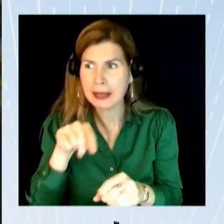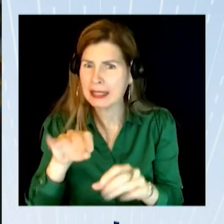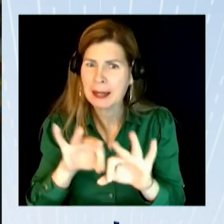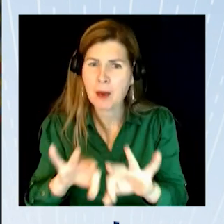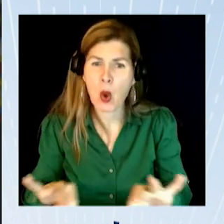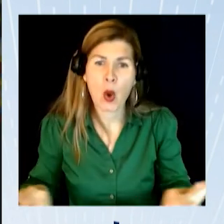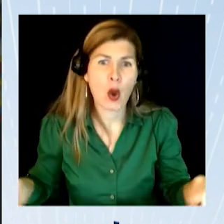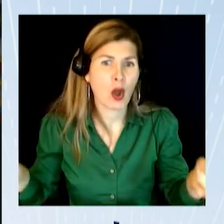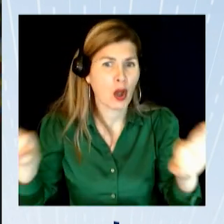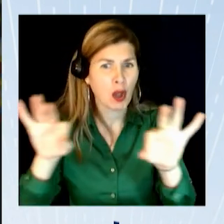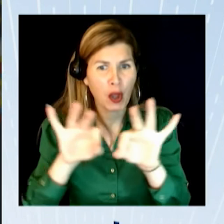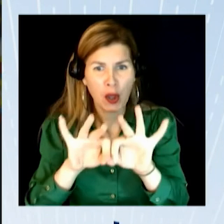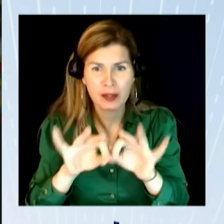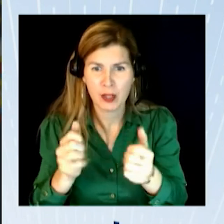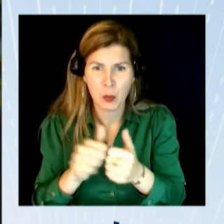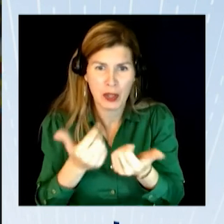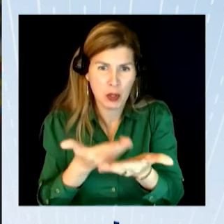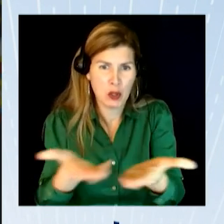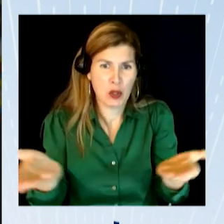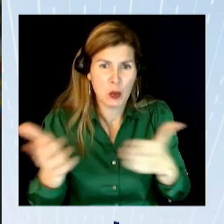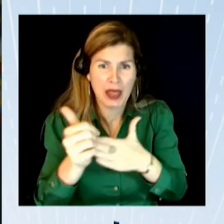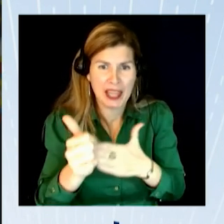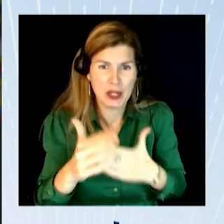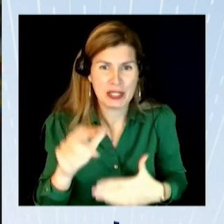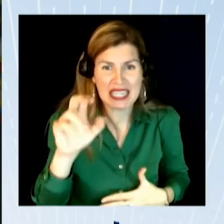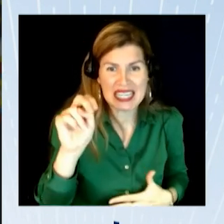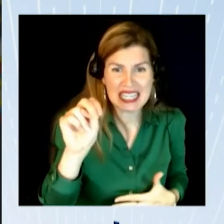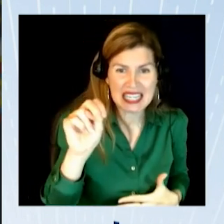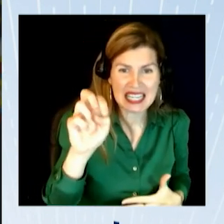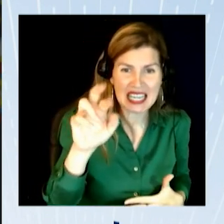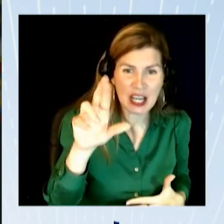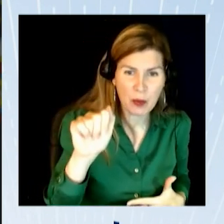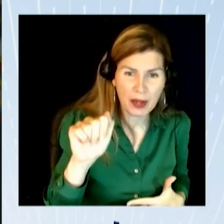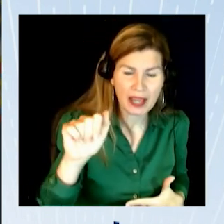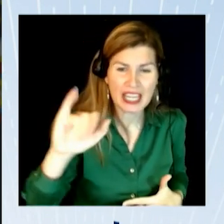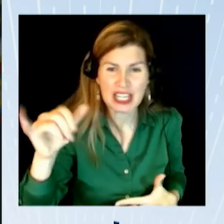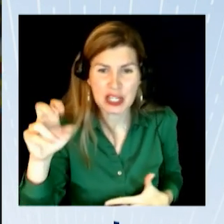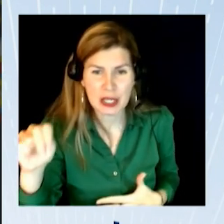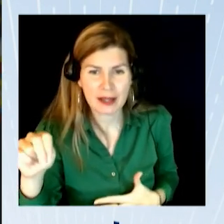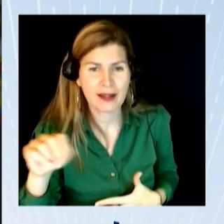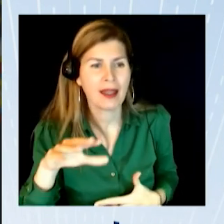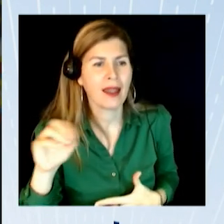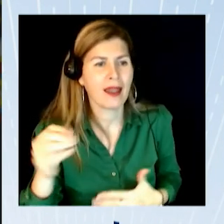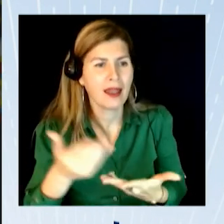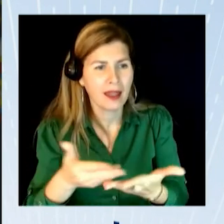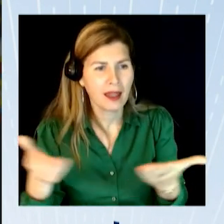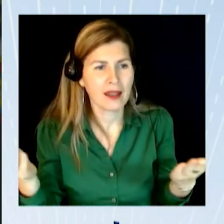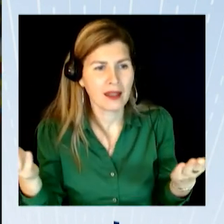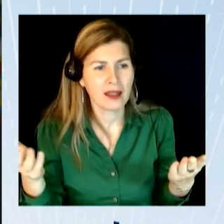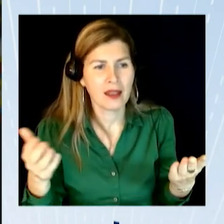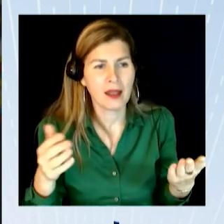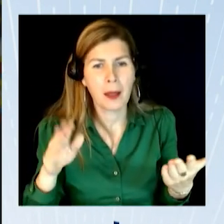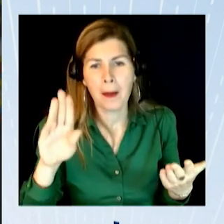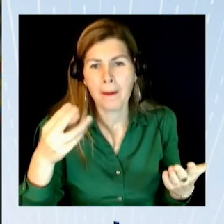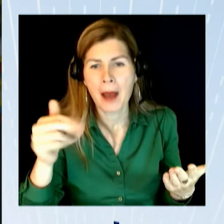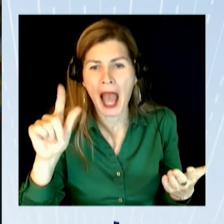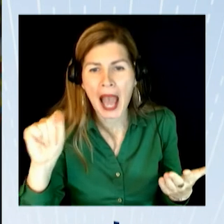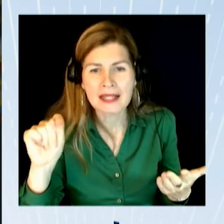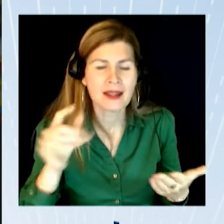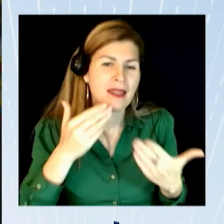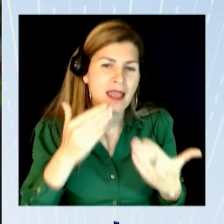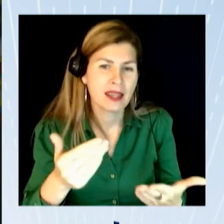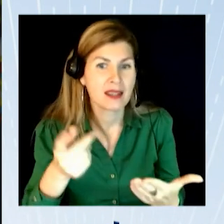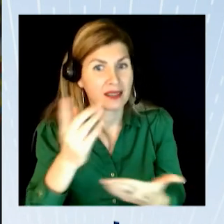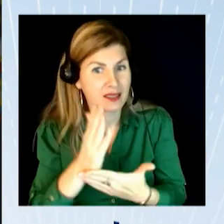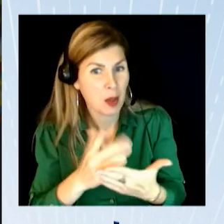these key administration leaders, Neera and Jen. Thank you, Administrator Bott, and of course, someone I love working with almost day